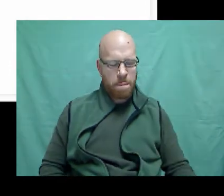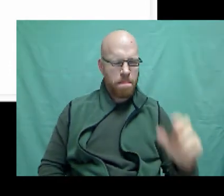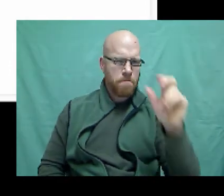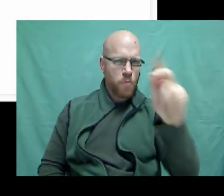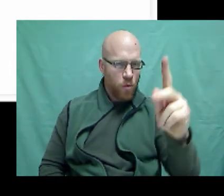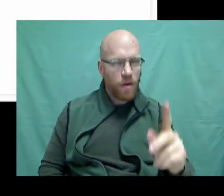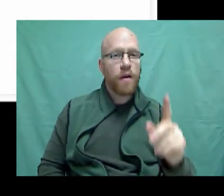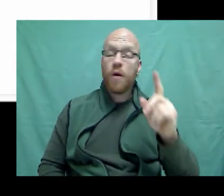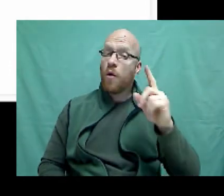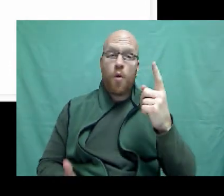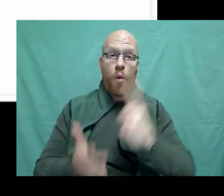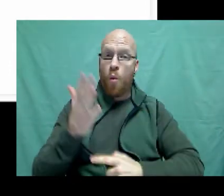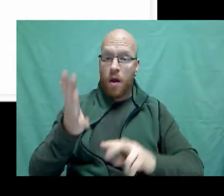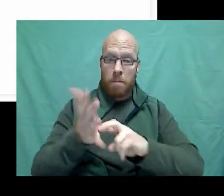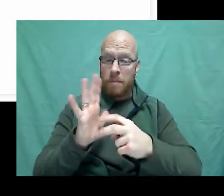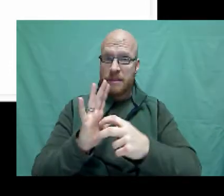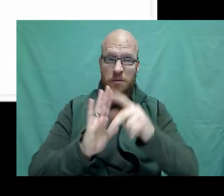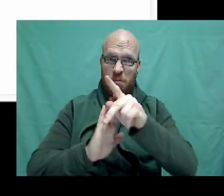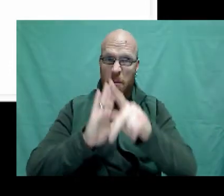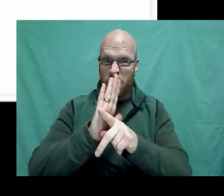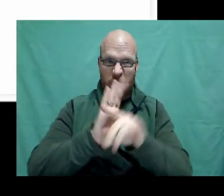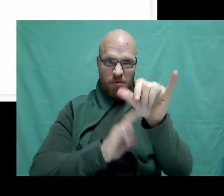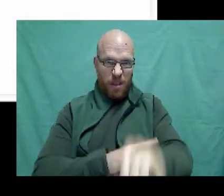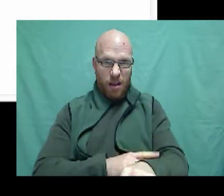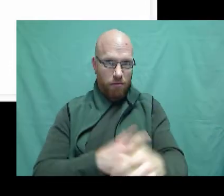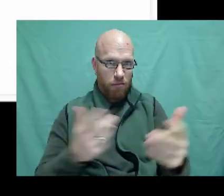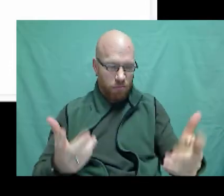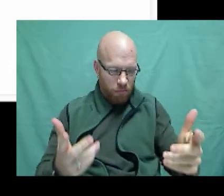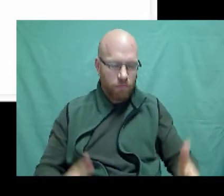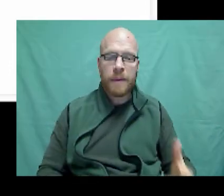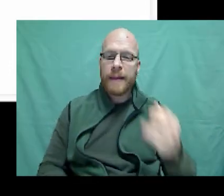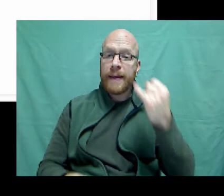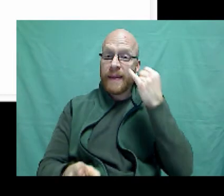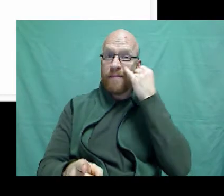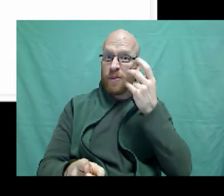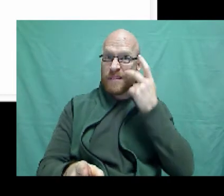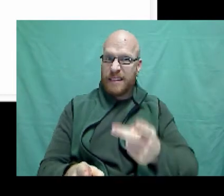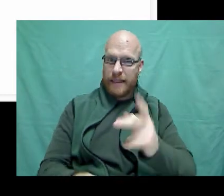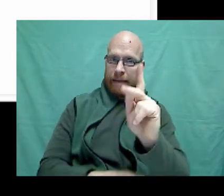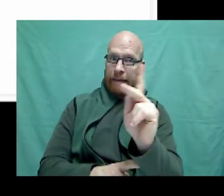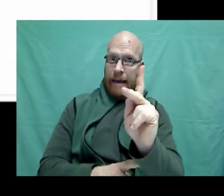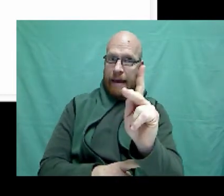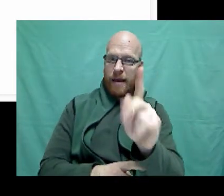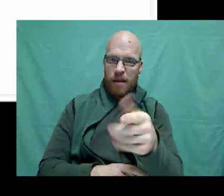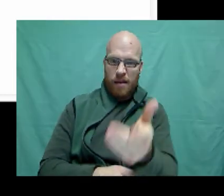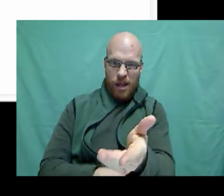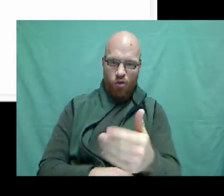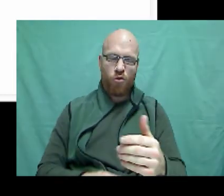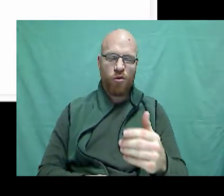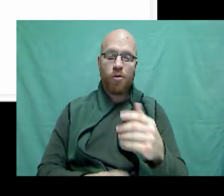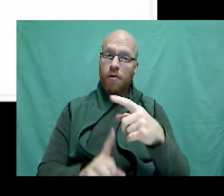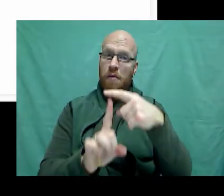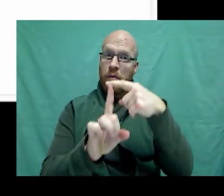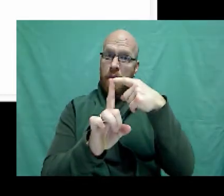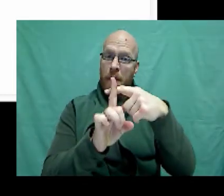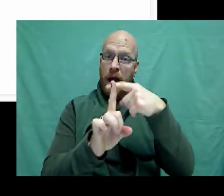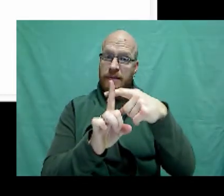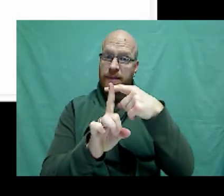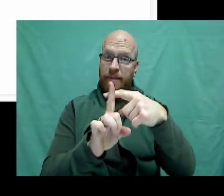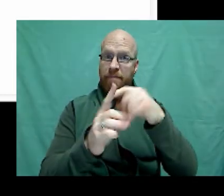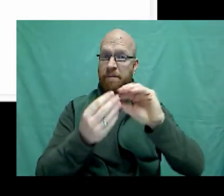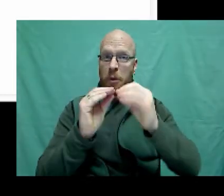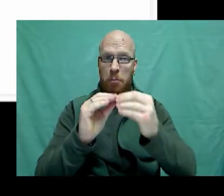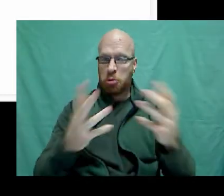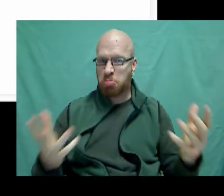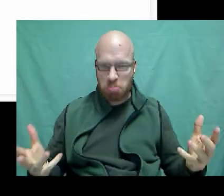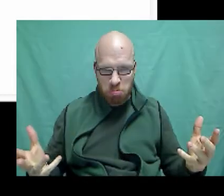All right, now what does this property even mean to us? If we were to see the letter k,